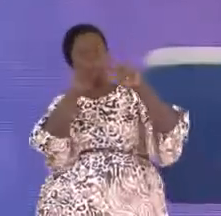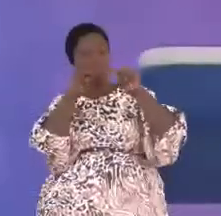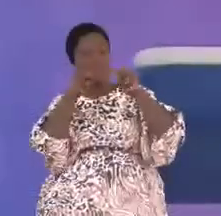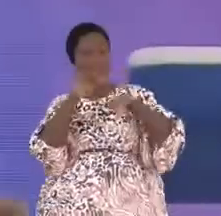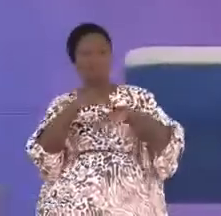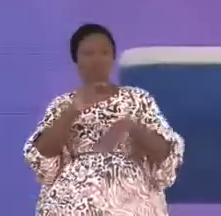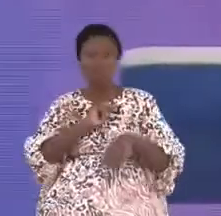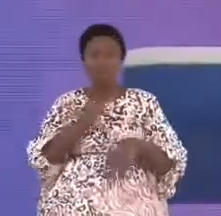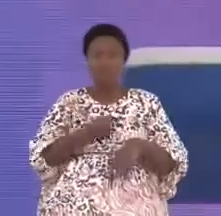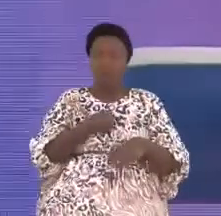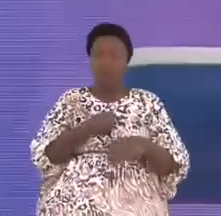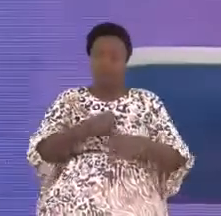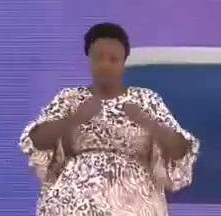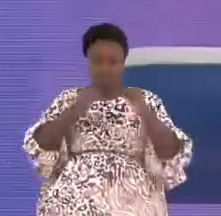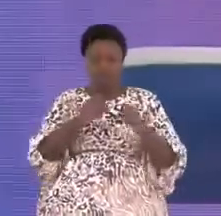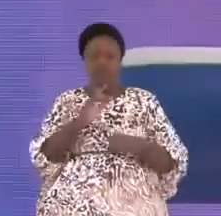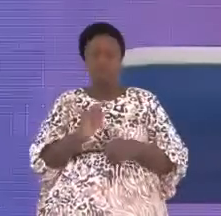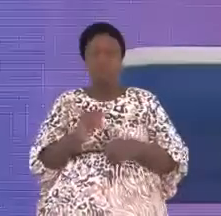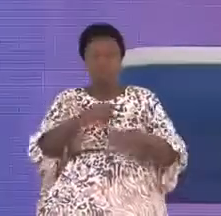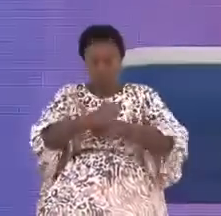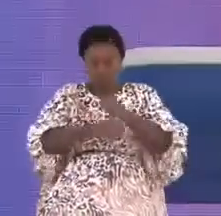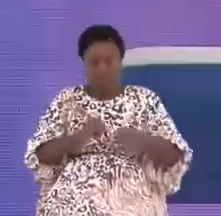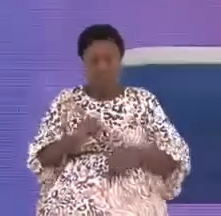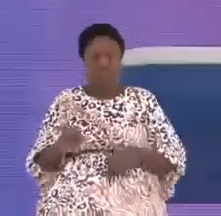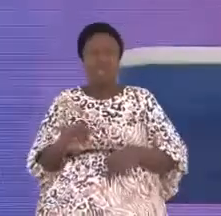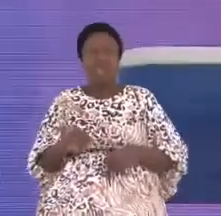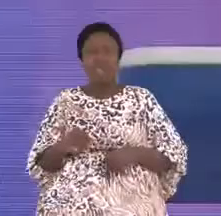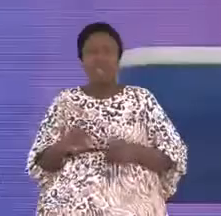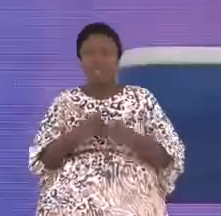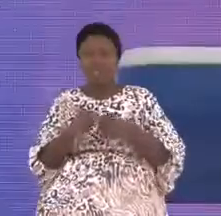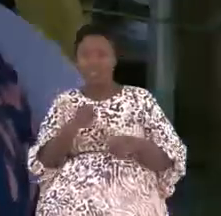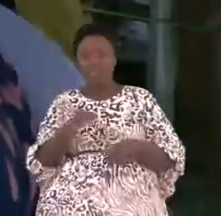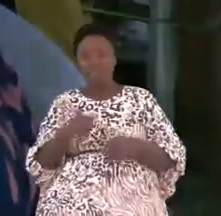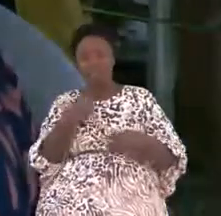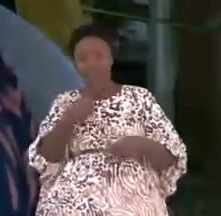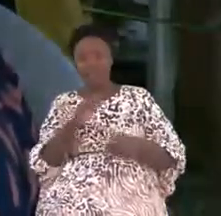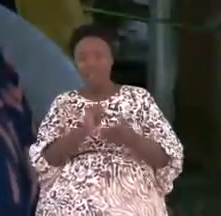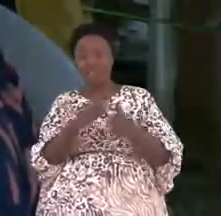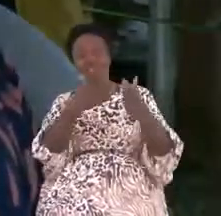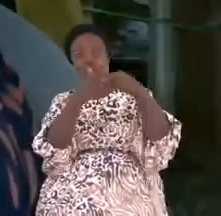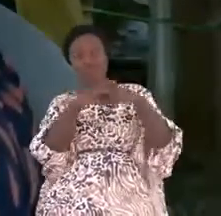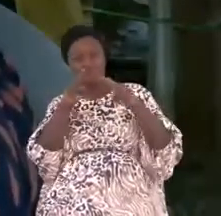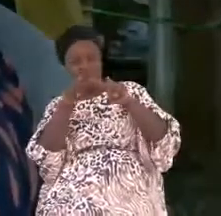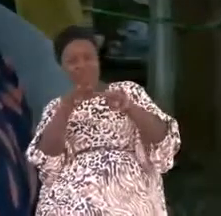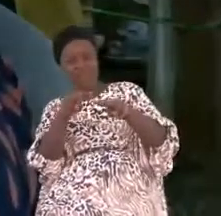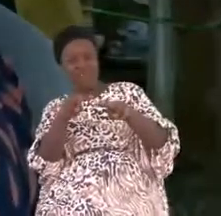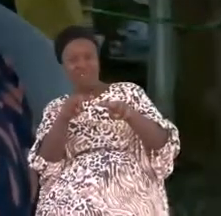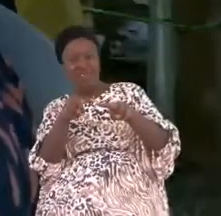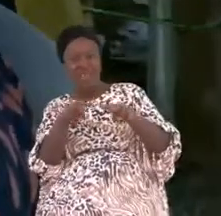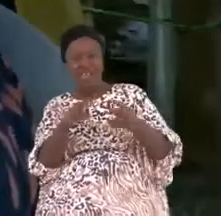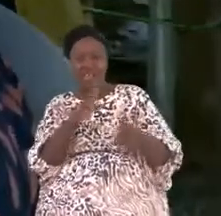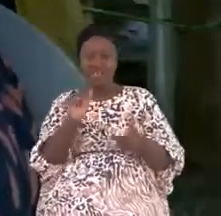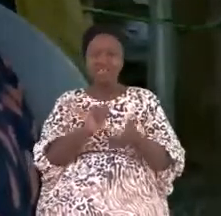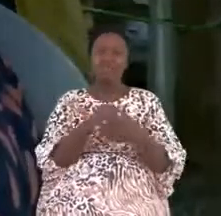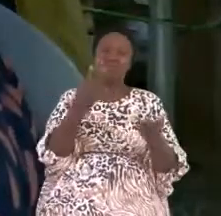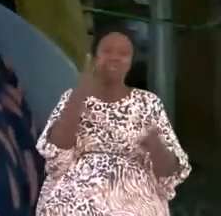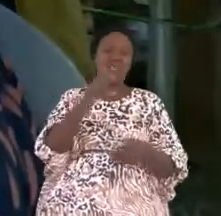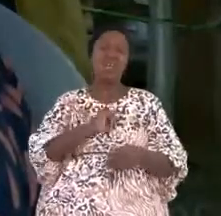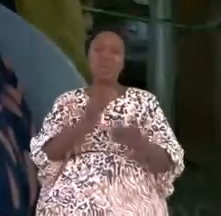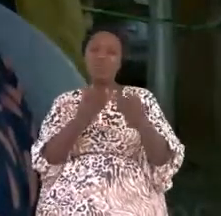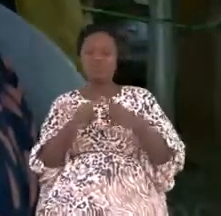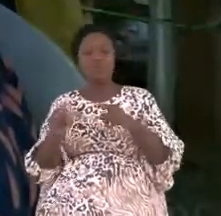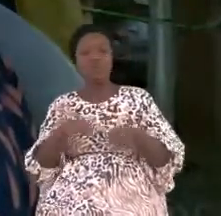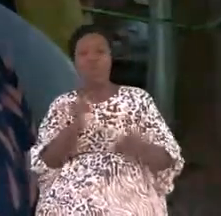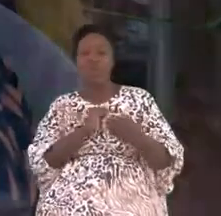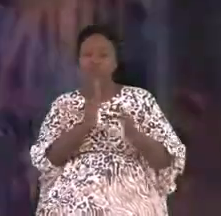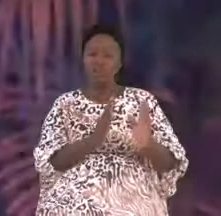us struggling let me see everyone looked at you struggling i want you i want you i intend to i plant